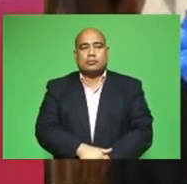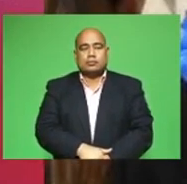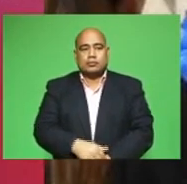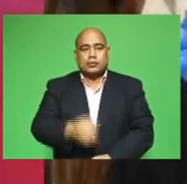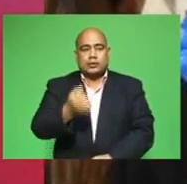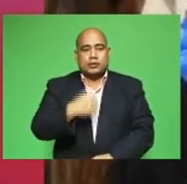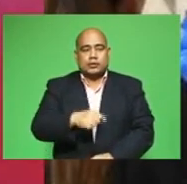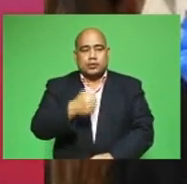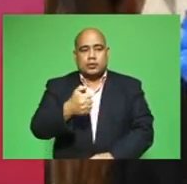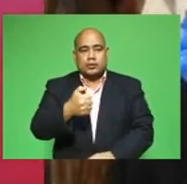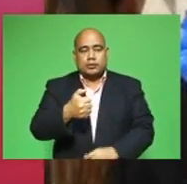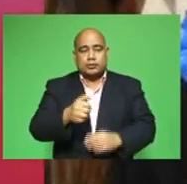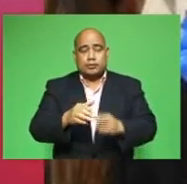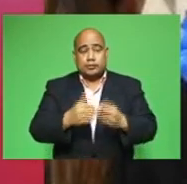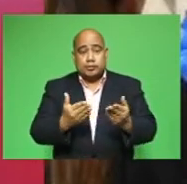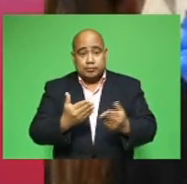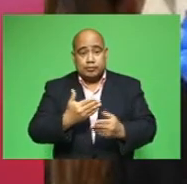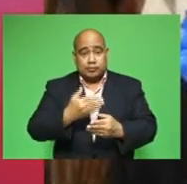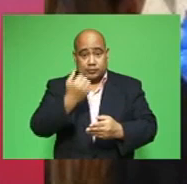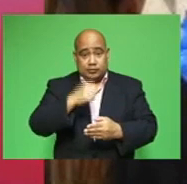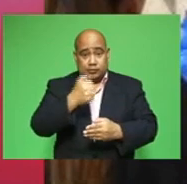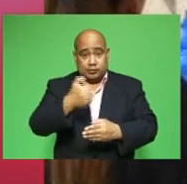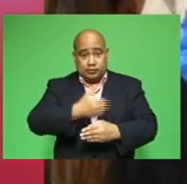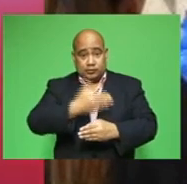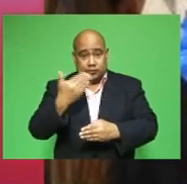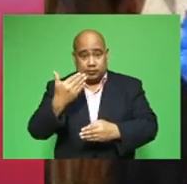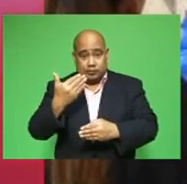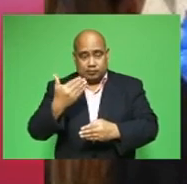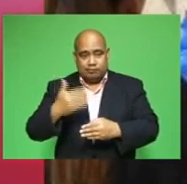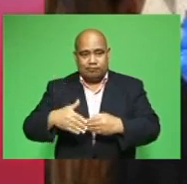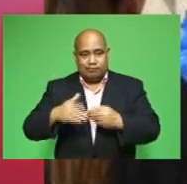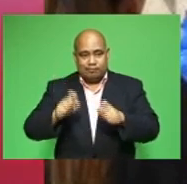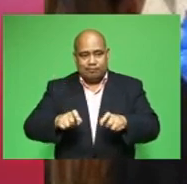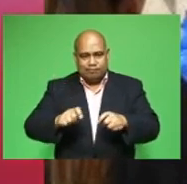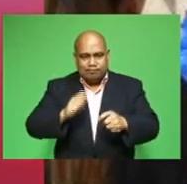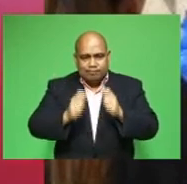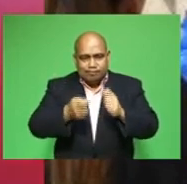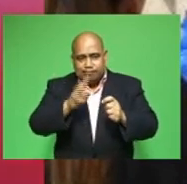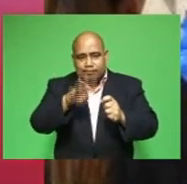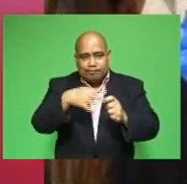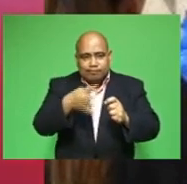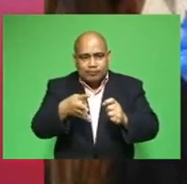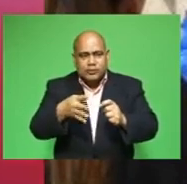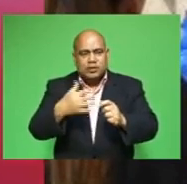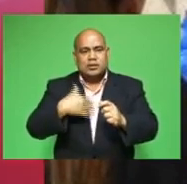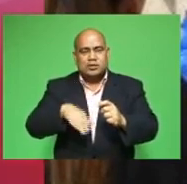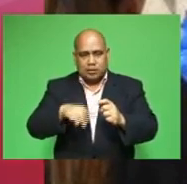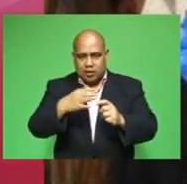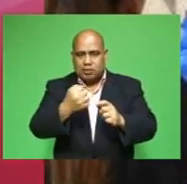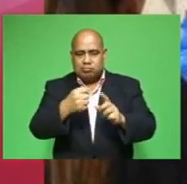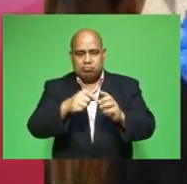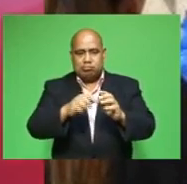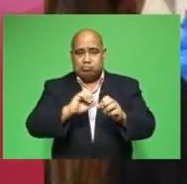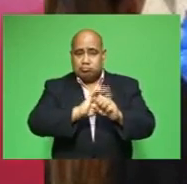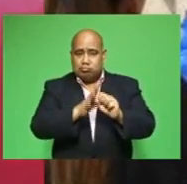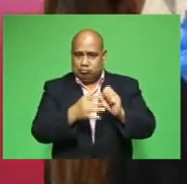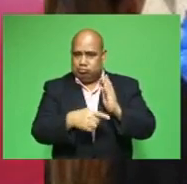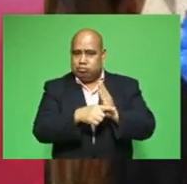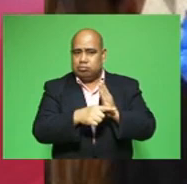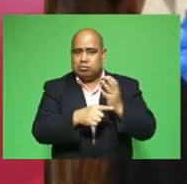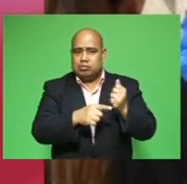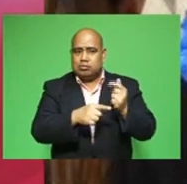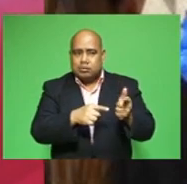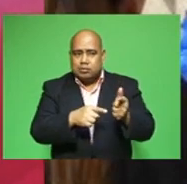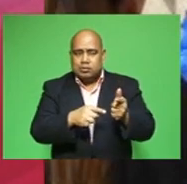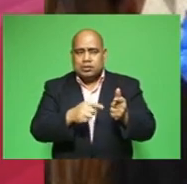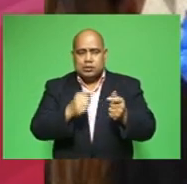to 7 days. So that's testing that is done for our patients.